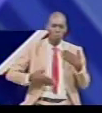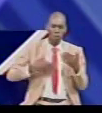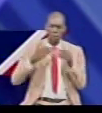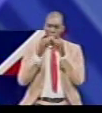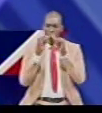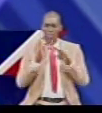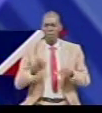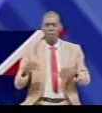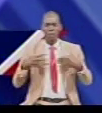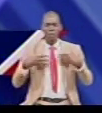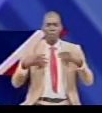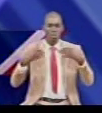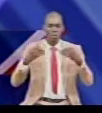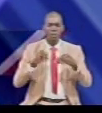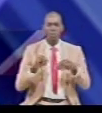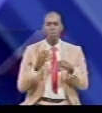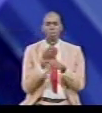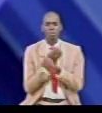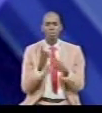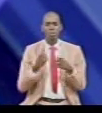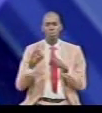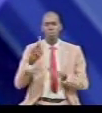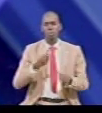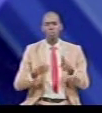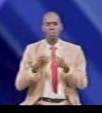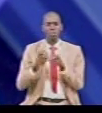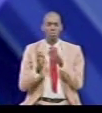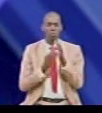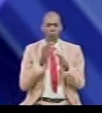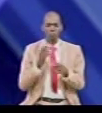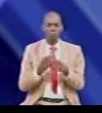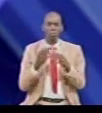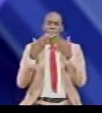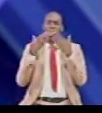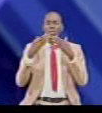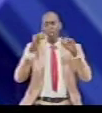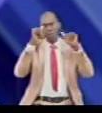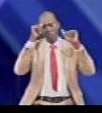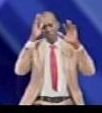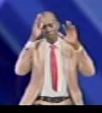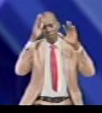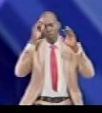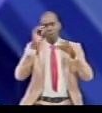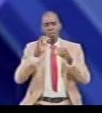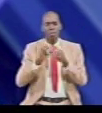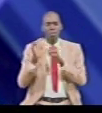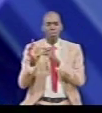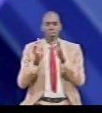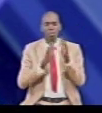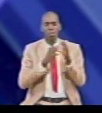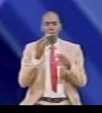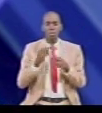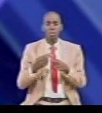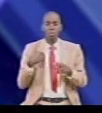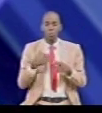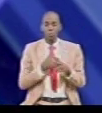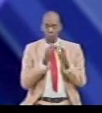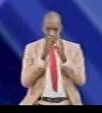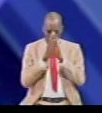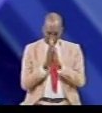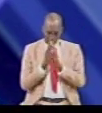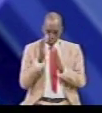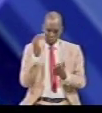healing, deliverances to people in Jesus' name. Thank you, Heavenly Father. In Jesus' name we pray.